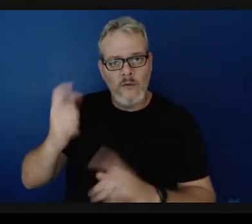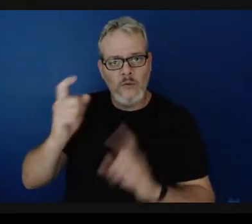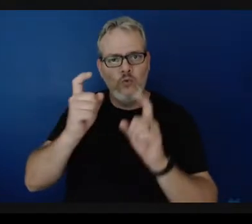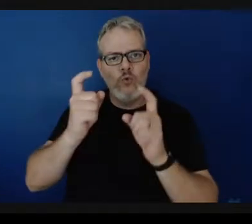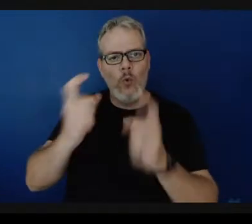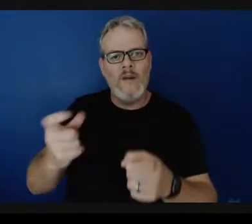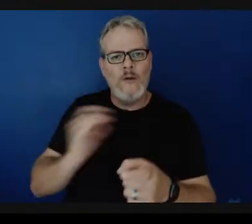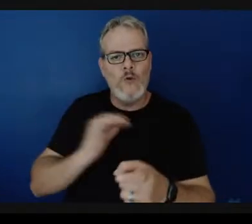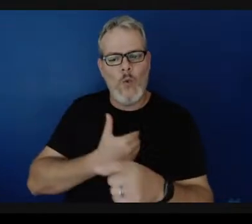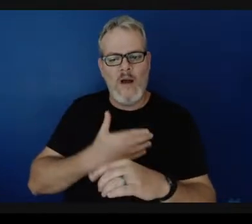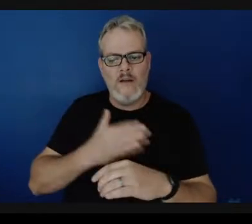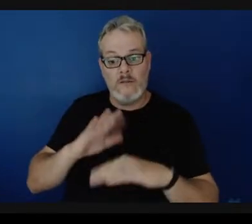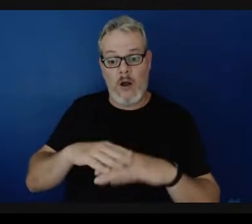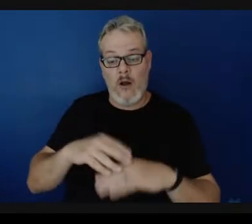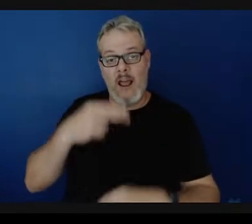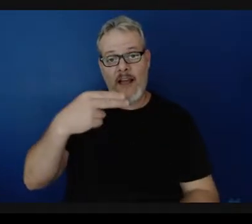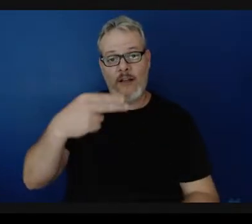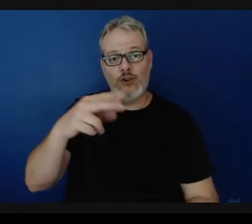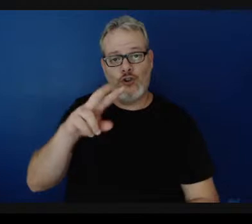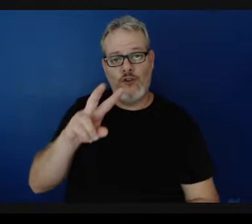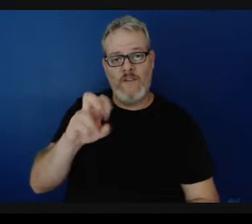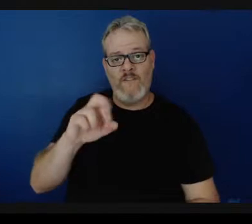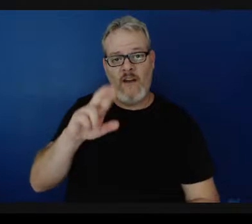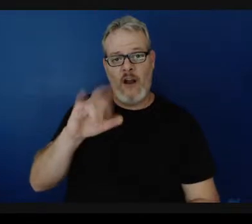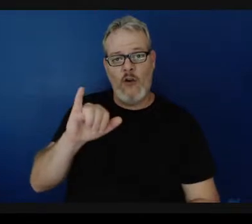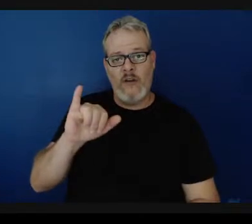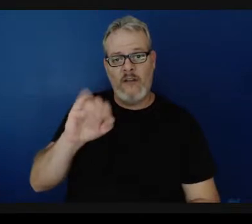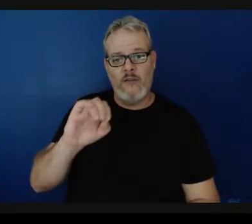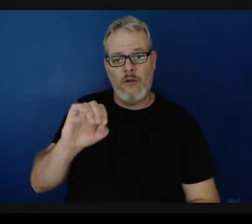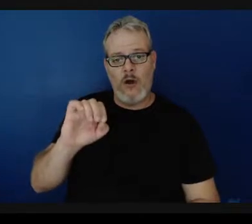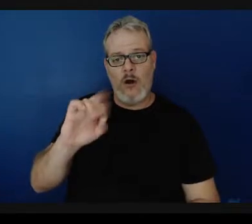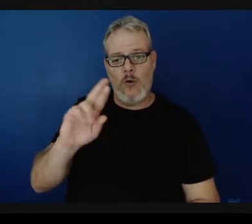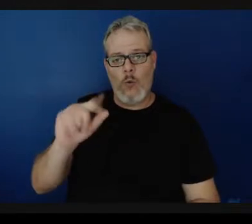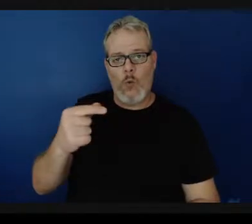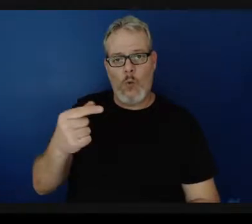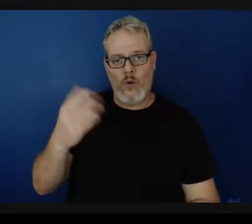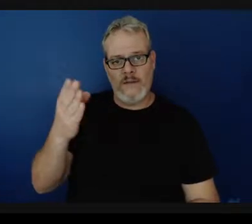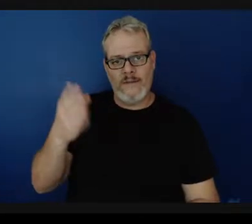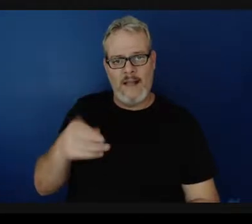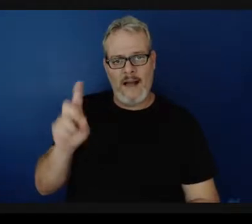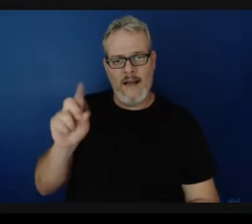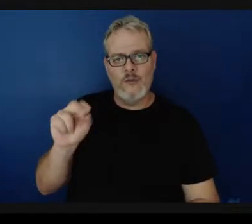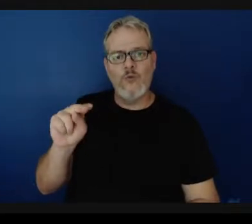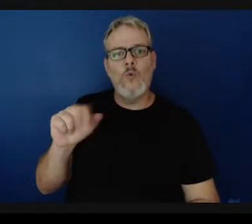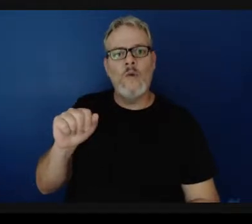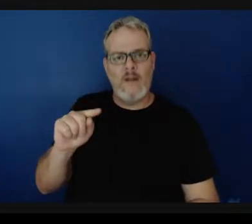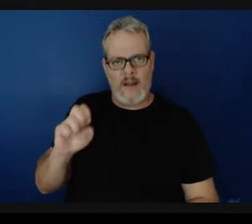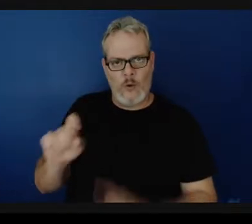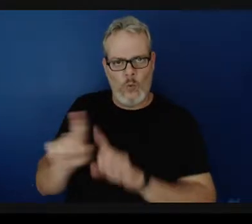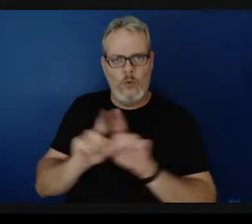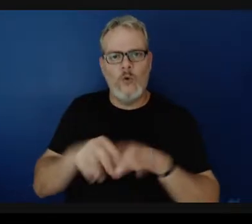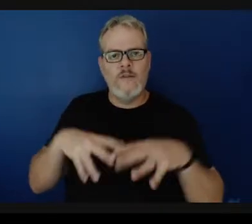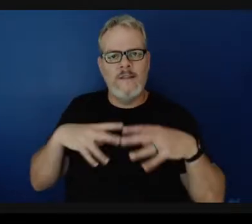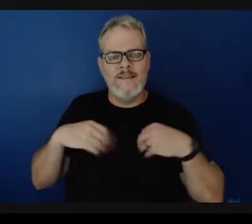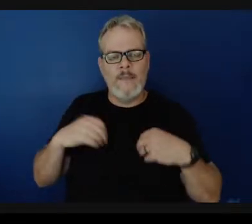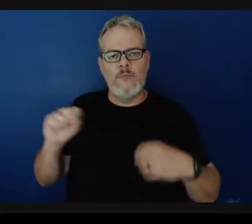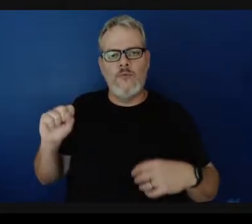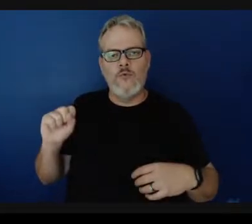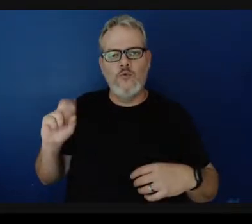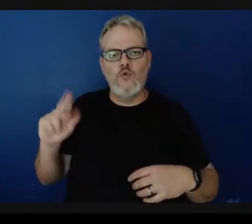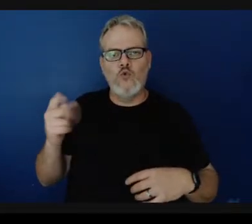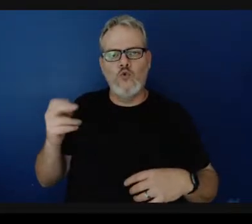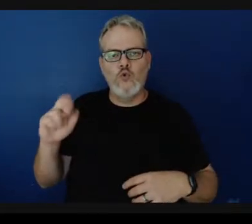hveri.org/donate. It's the best way to donate to us. We take super chats as well. If you're comfortable with that, we're good. And we are a